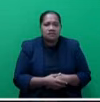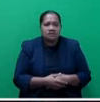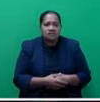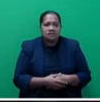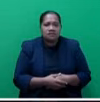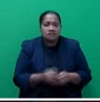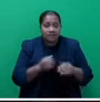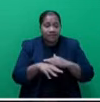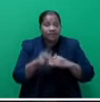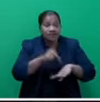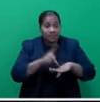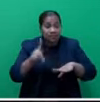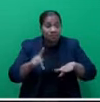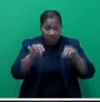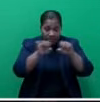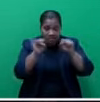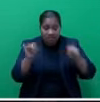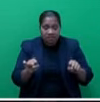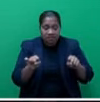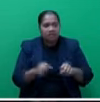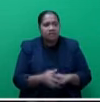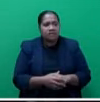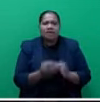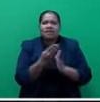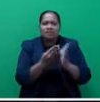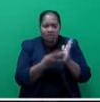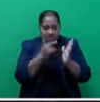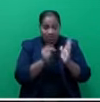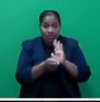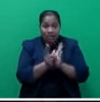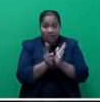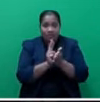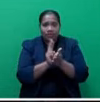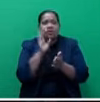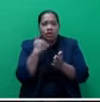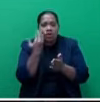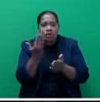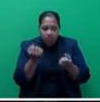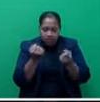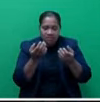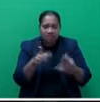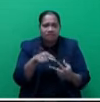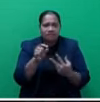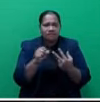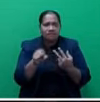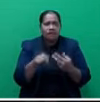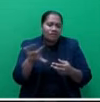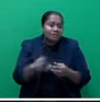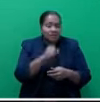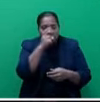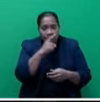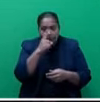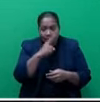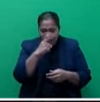a parliamentary system where you have Senate, where bills can be reviewed, there is always this option of taking it to the people, and people